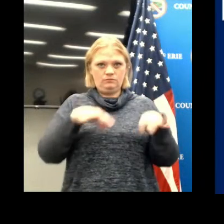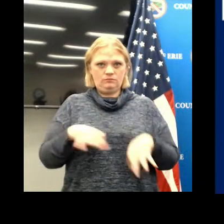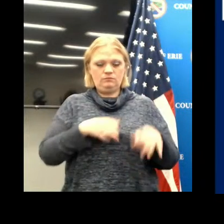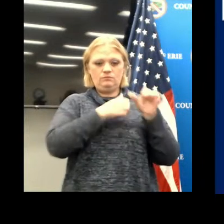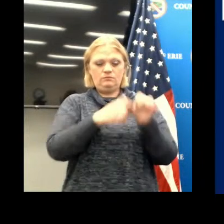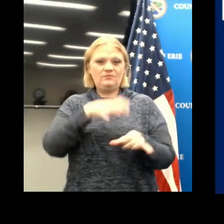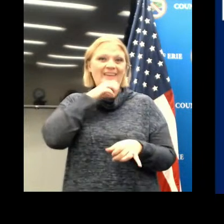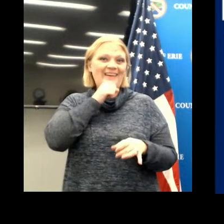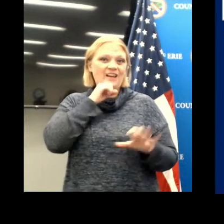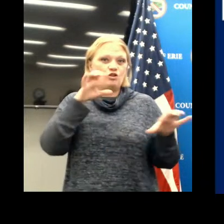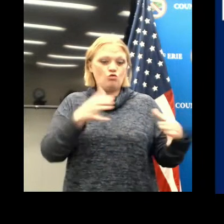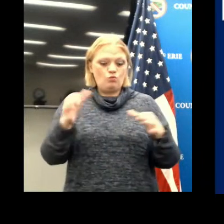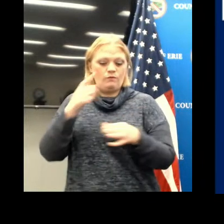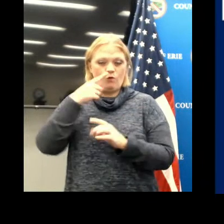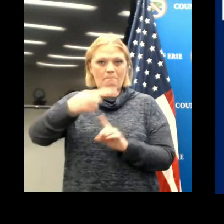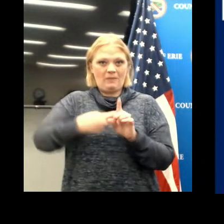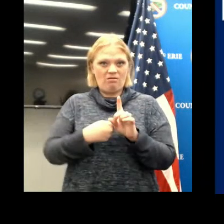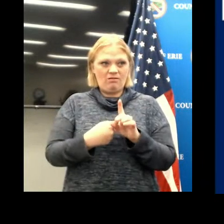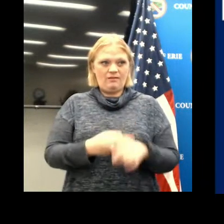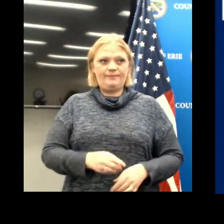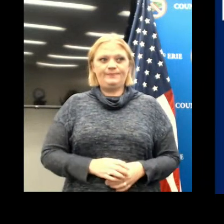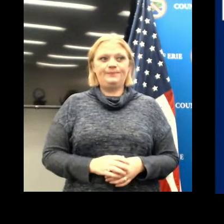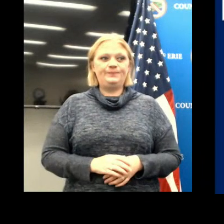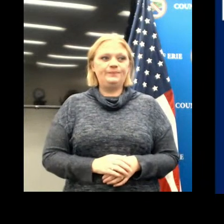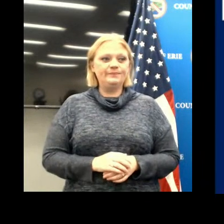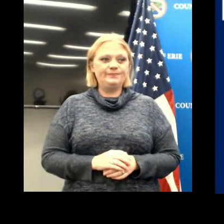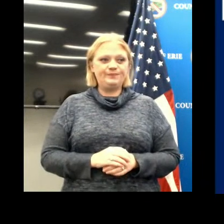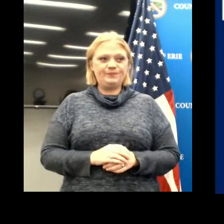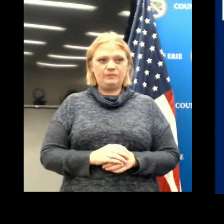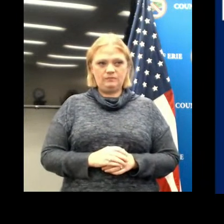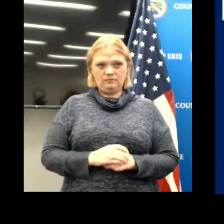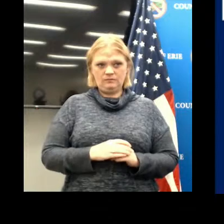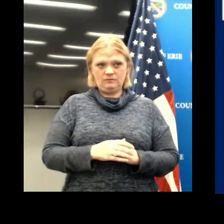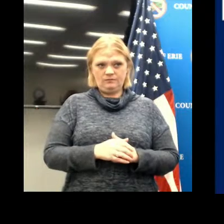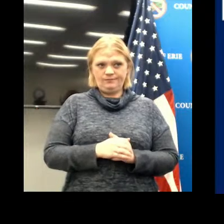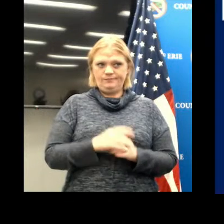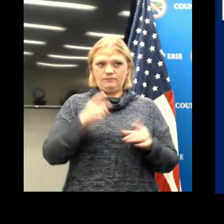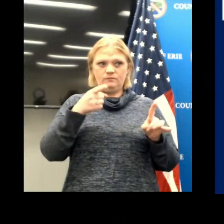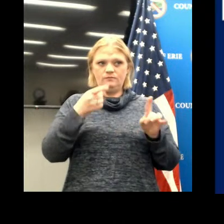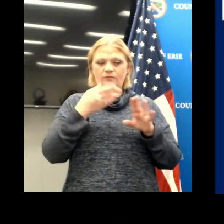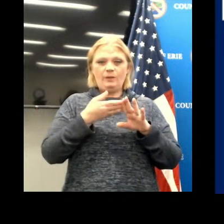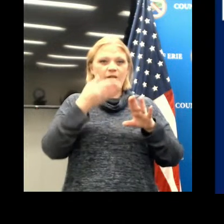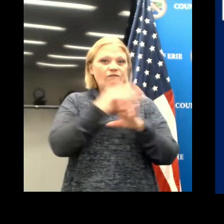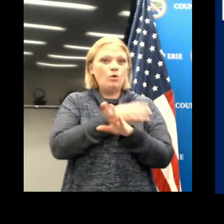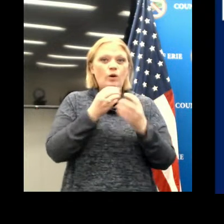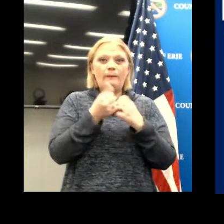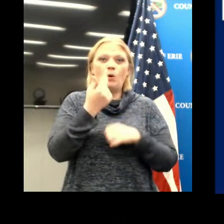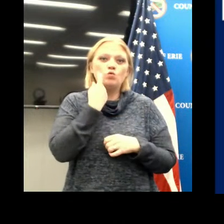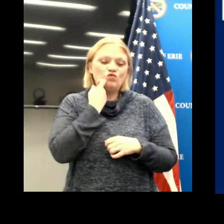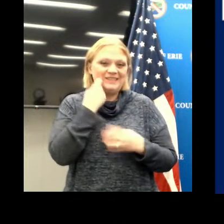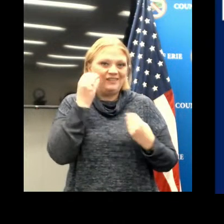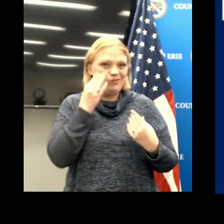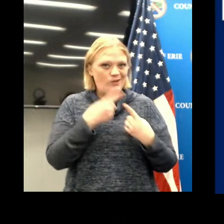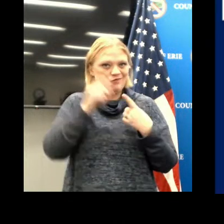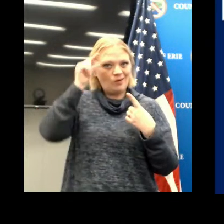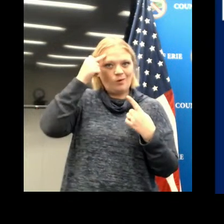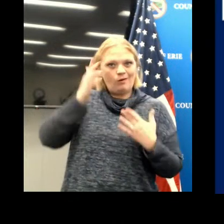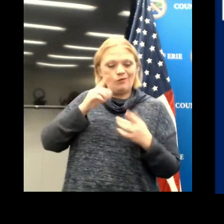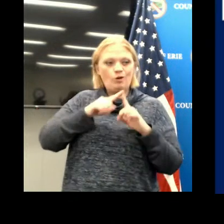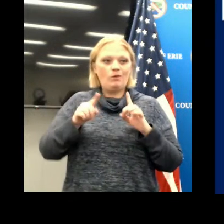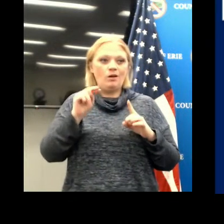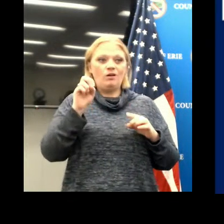through the months, and you'll see that this is before the most recent data was announced by the governor, but for November there were